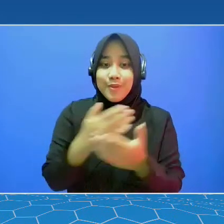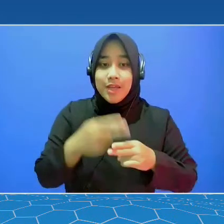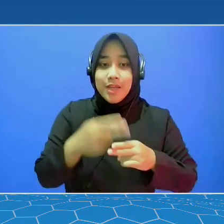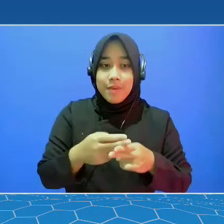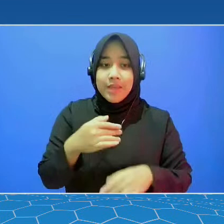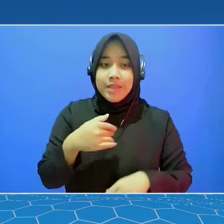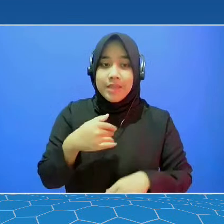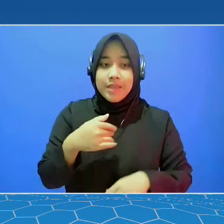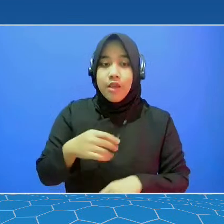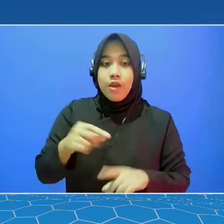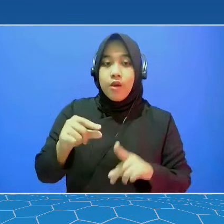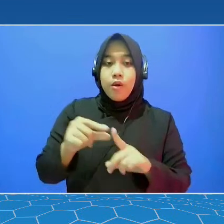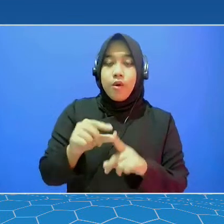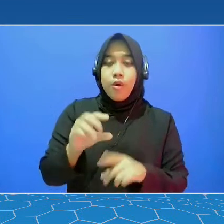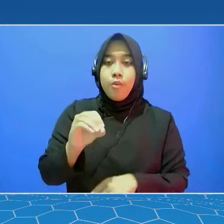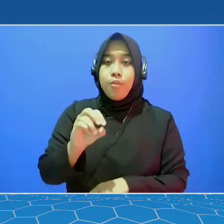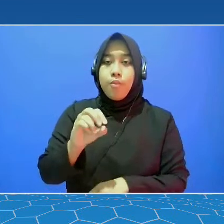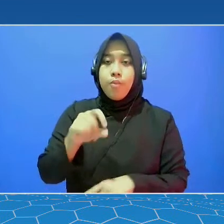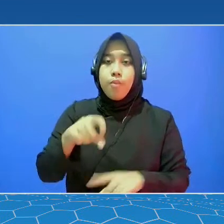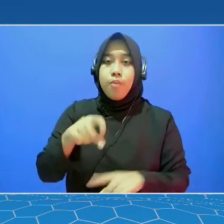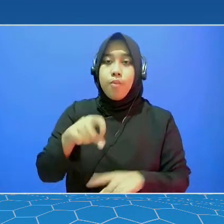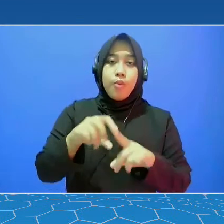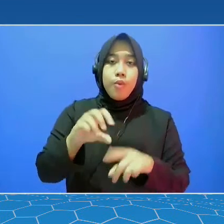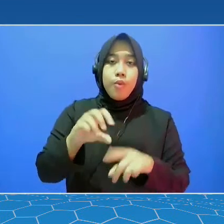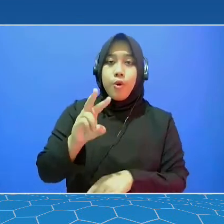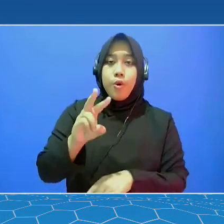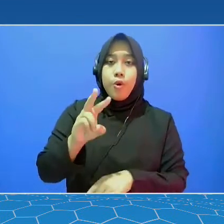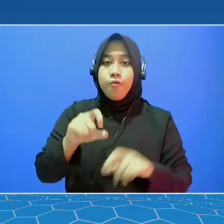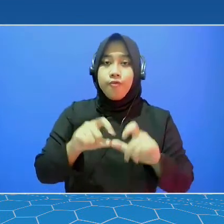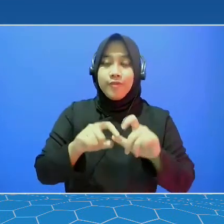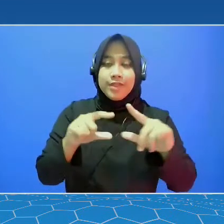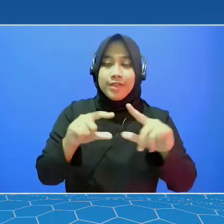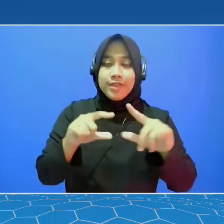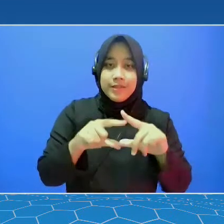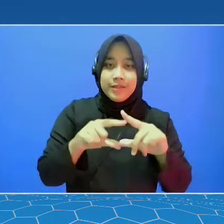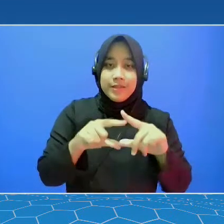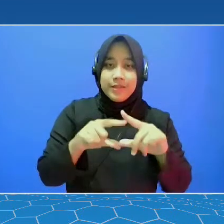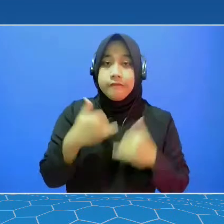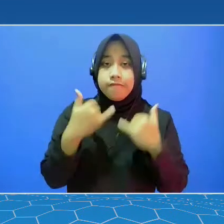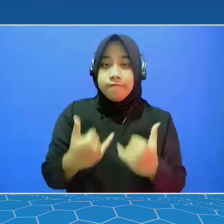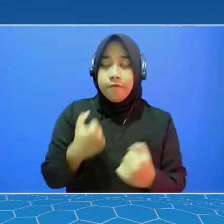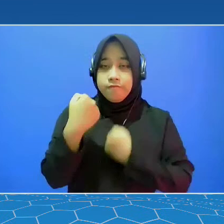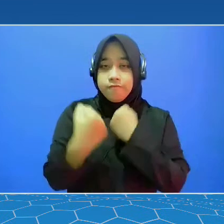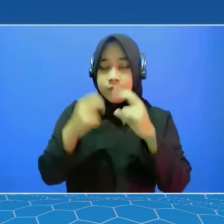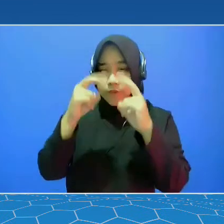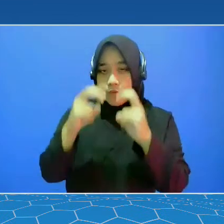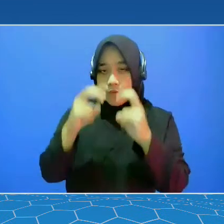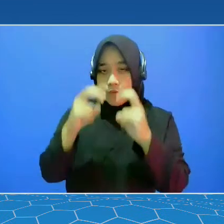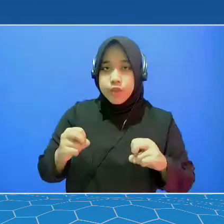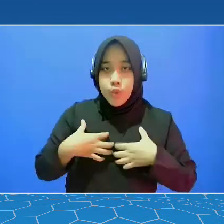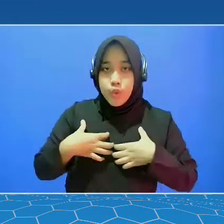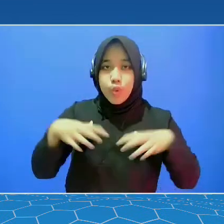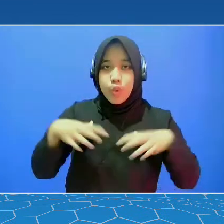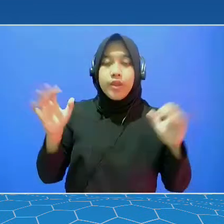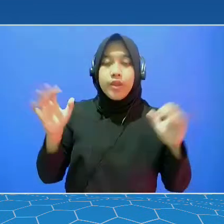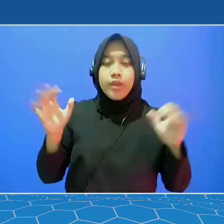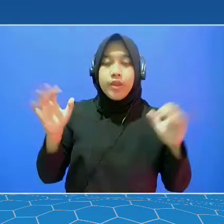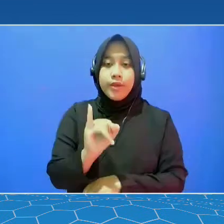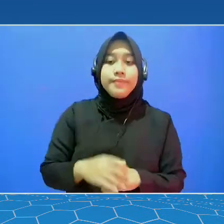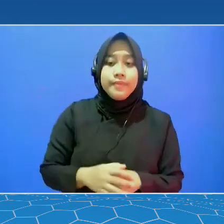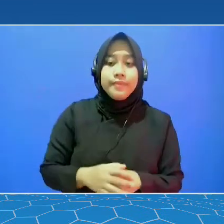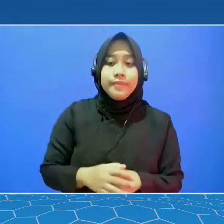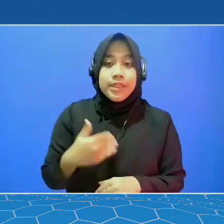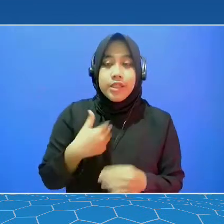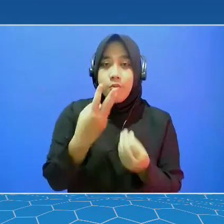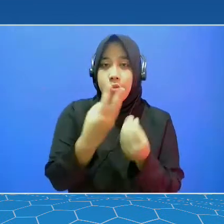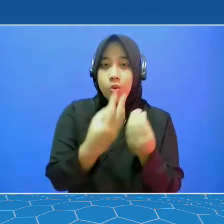researching in Universitas Indonesia in the neurobehavior diseases field. And I'm representing right now from